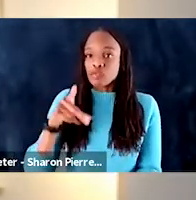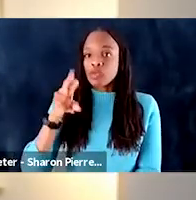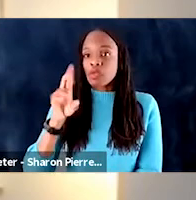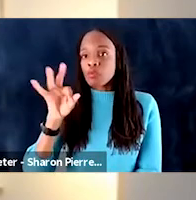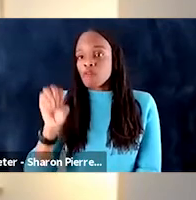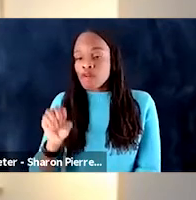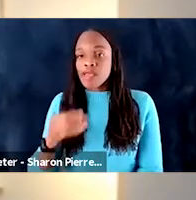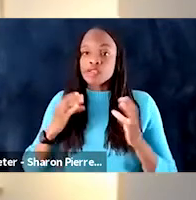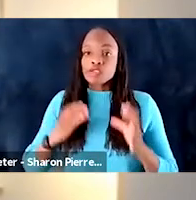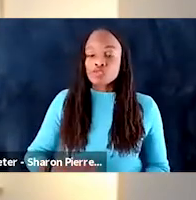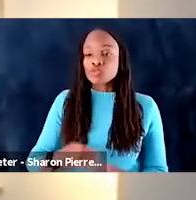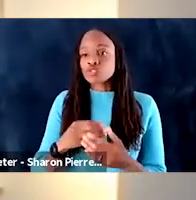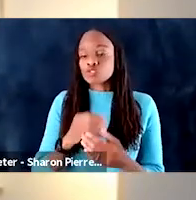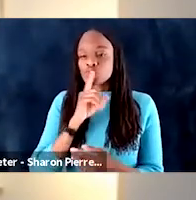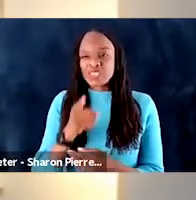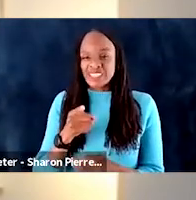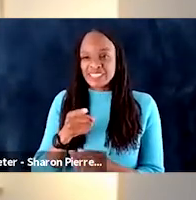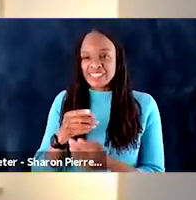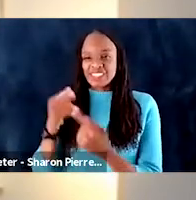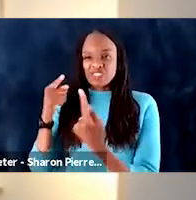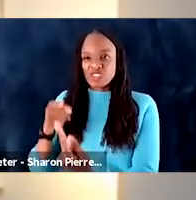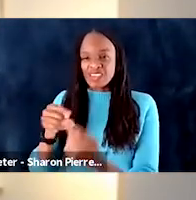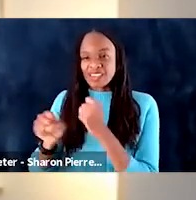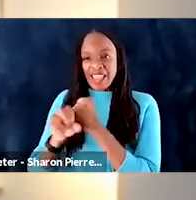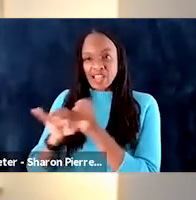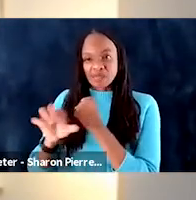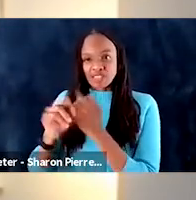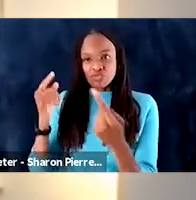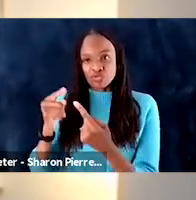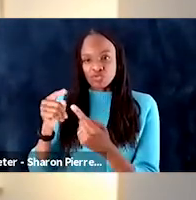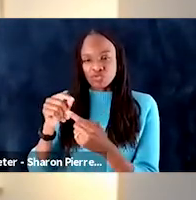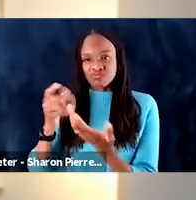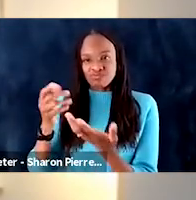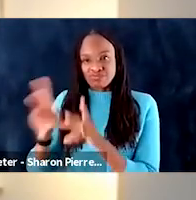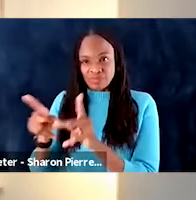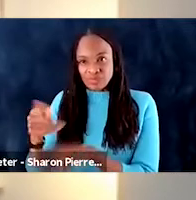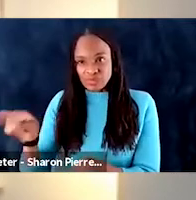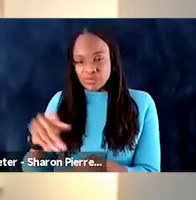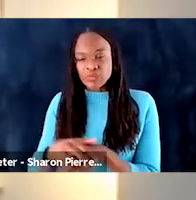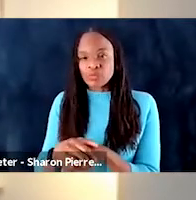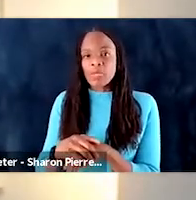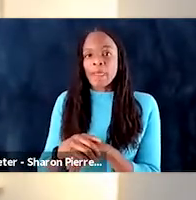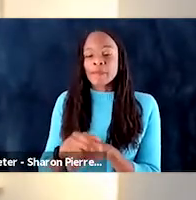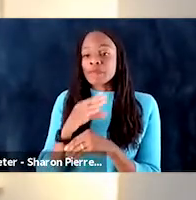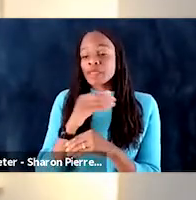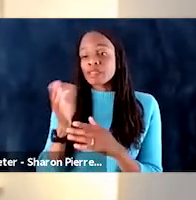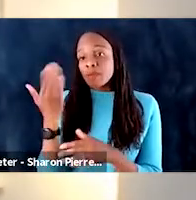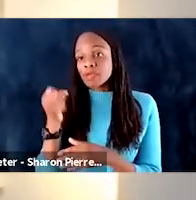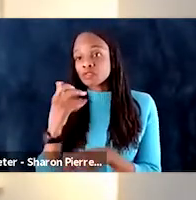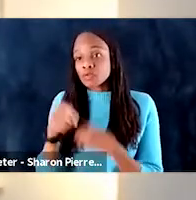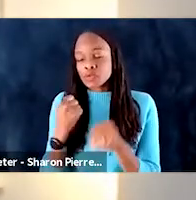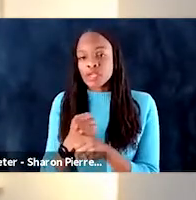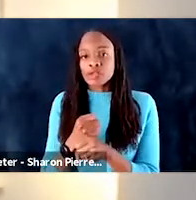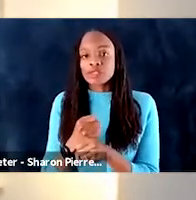target ads toward them. And over the past few years, in order to build, as